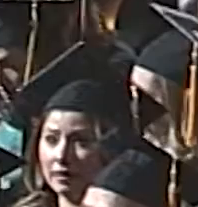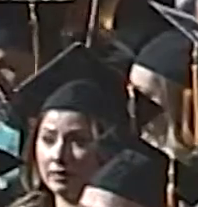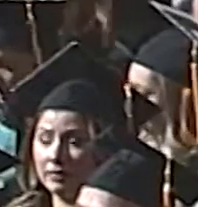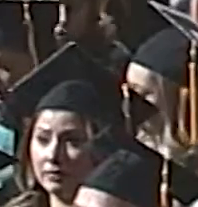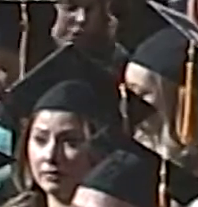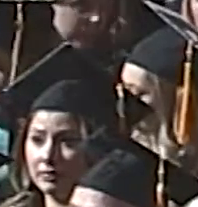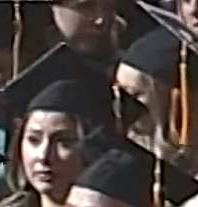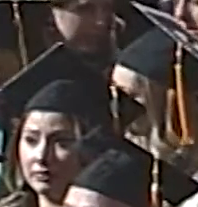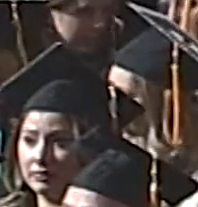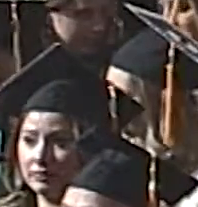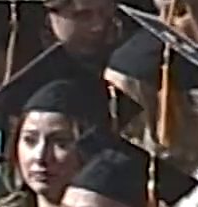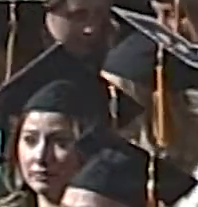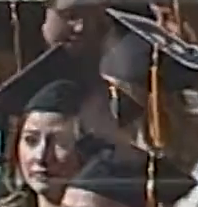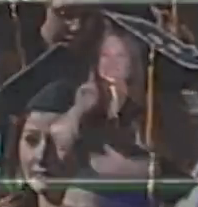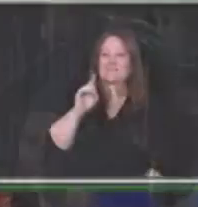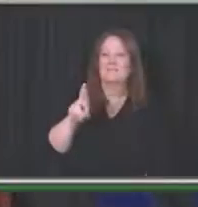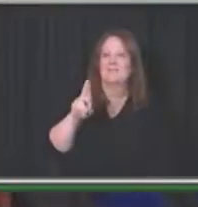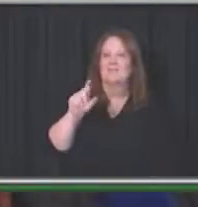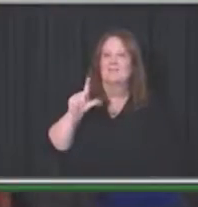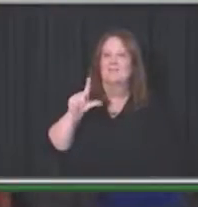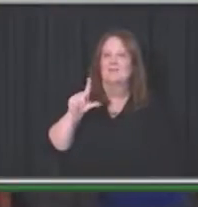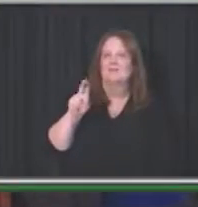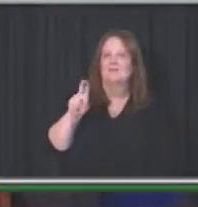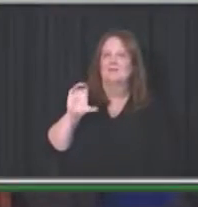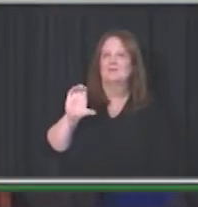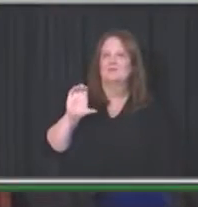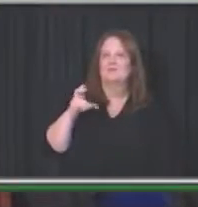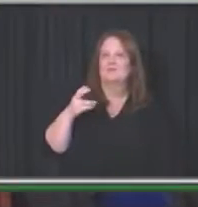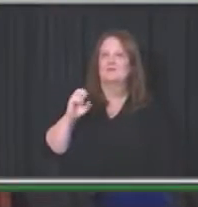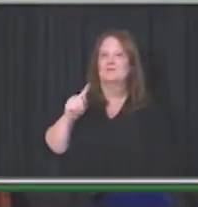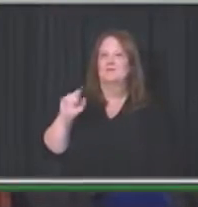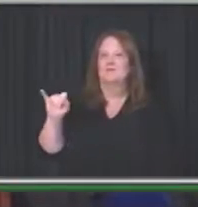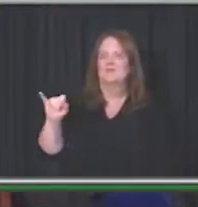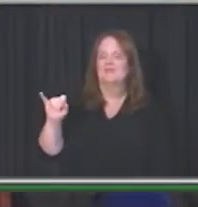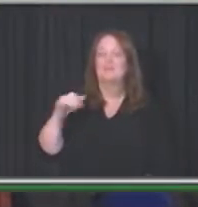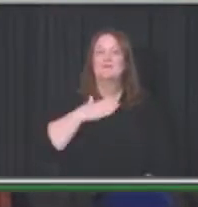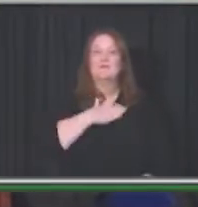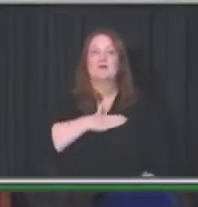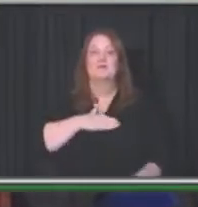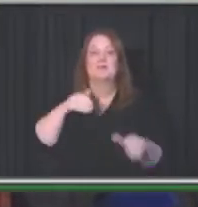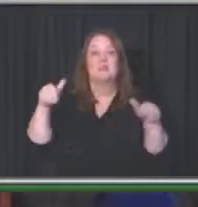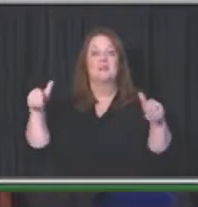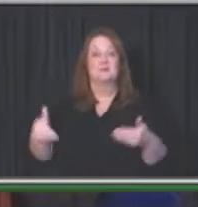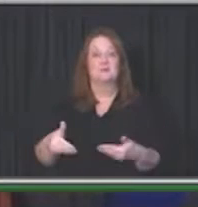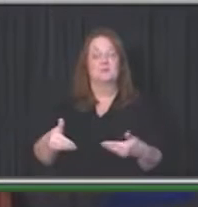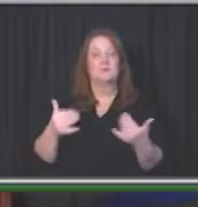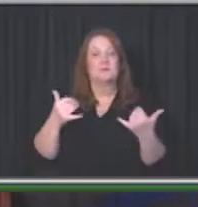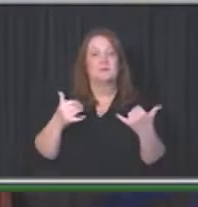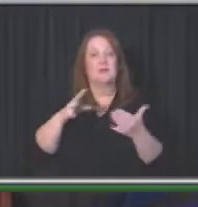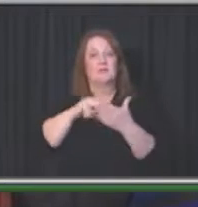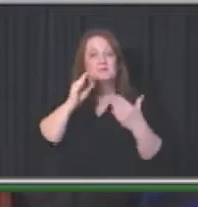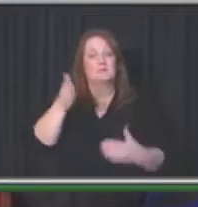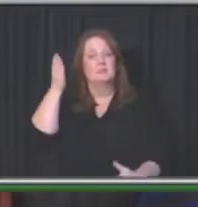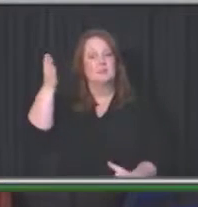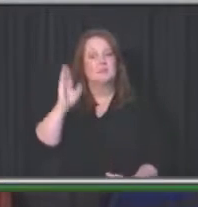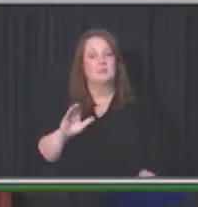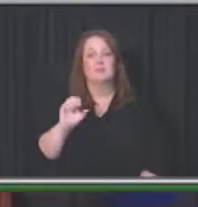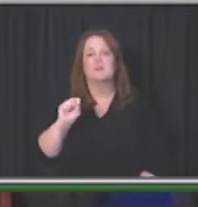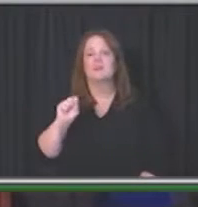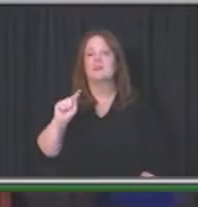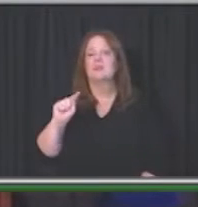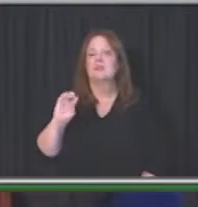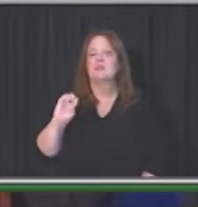Congratulations, Dr. Lucchetti. It is now my pleasure to introduce today's student speaker, Stephanie